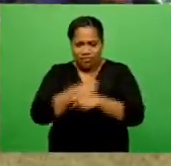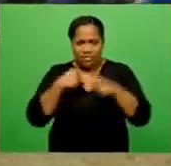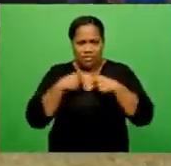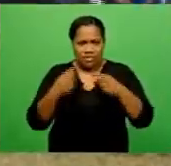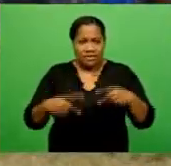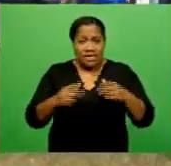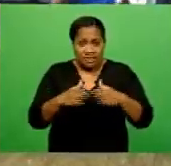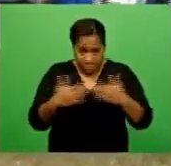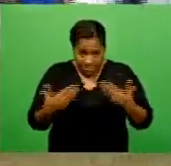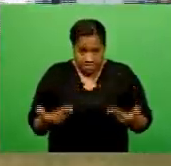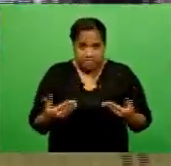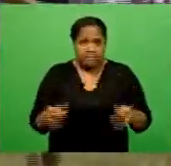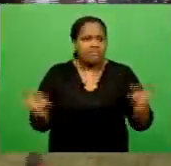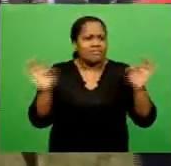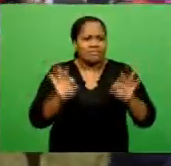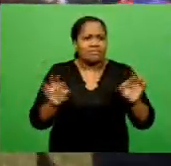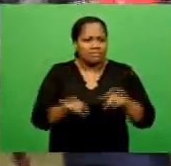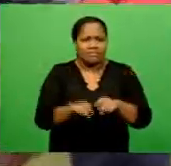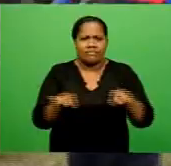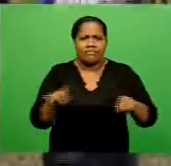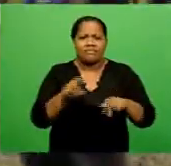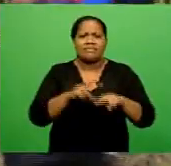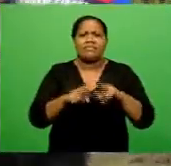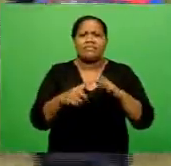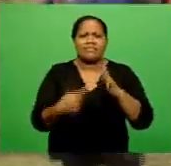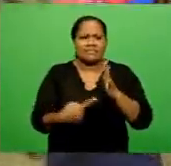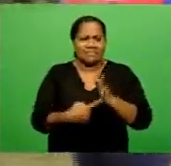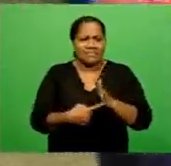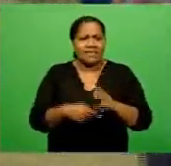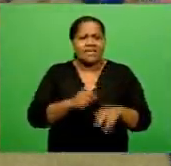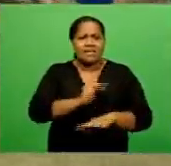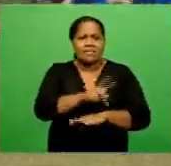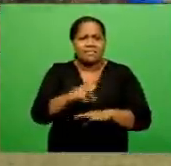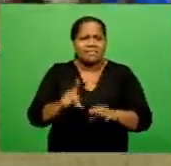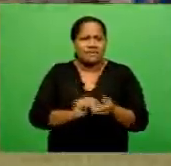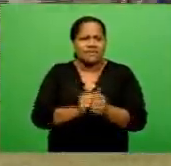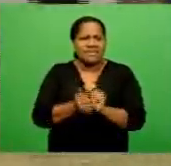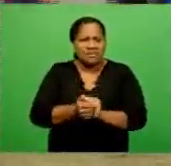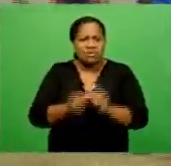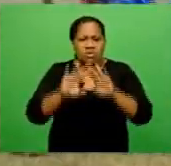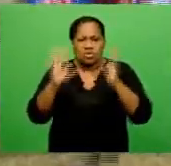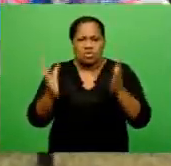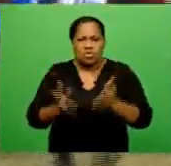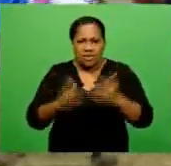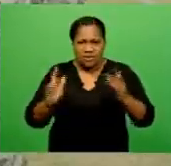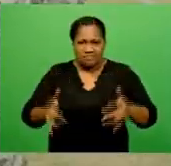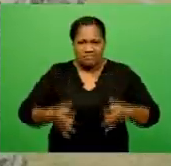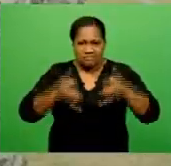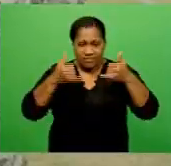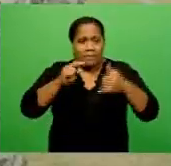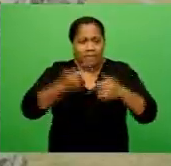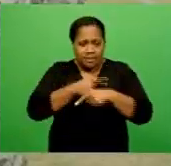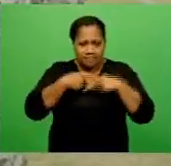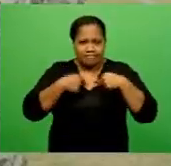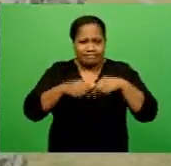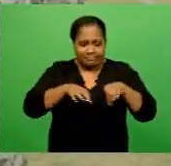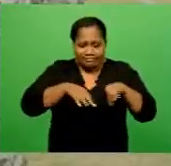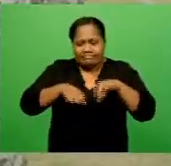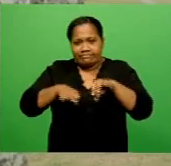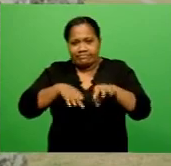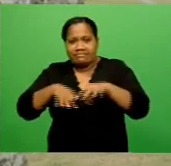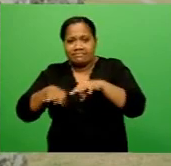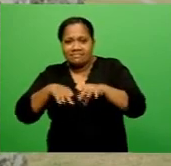have officiated in the FIT sanctioned tournaments. That's the Pacific Games or the World Cup. but we are planning